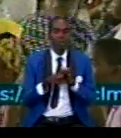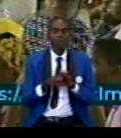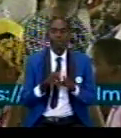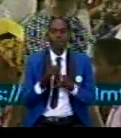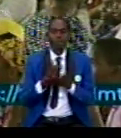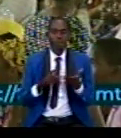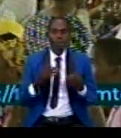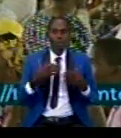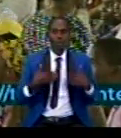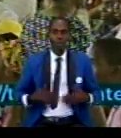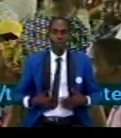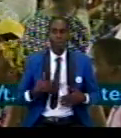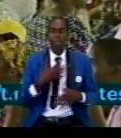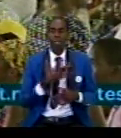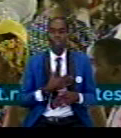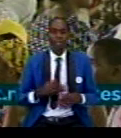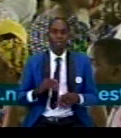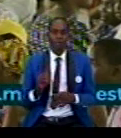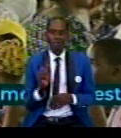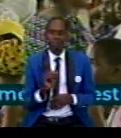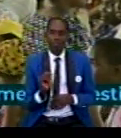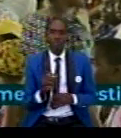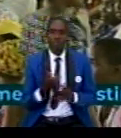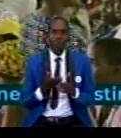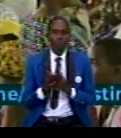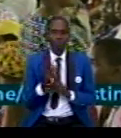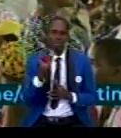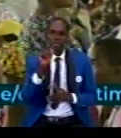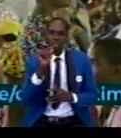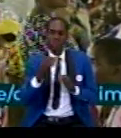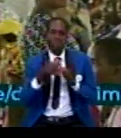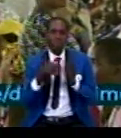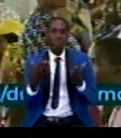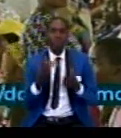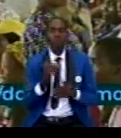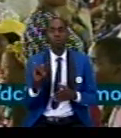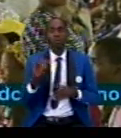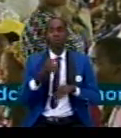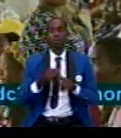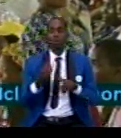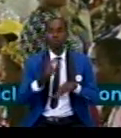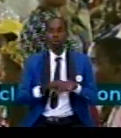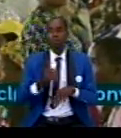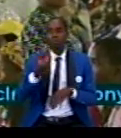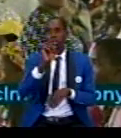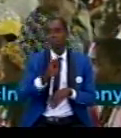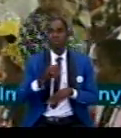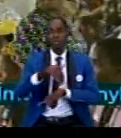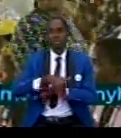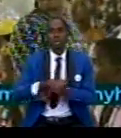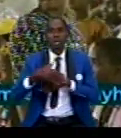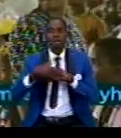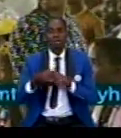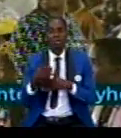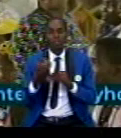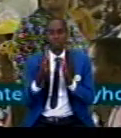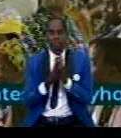But on Saturday night, after the prayers of the man of God, God did the